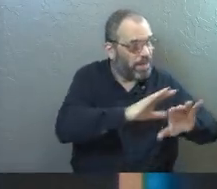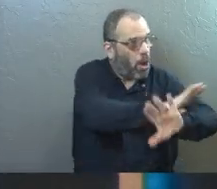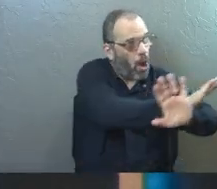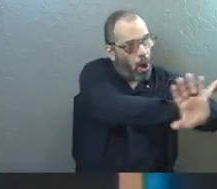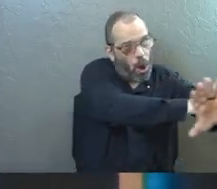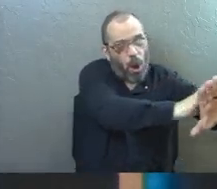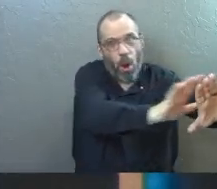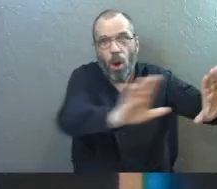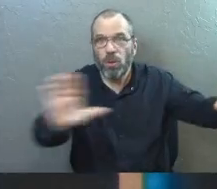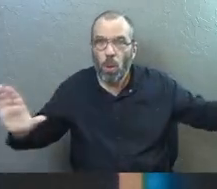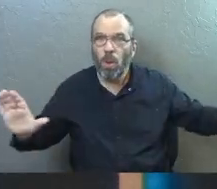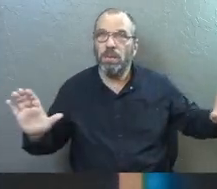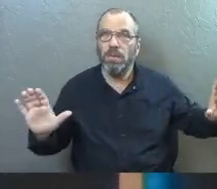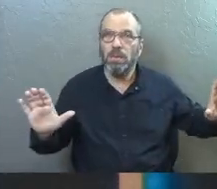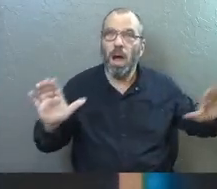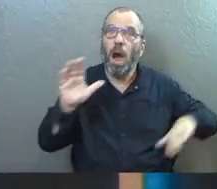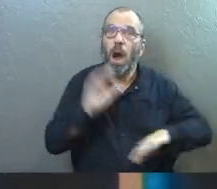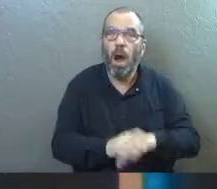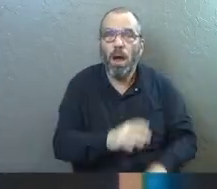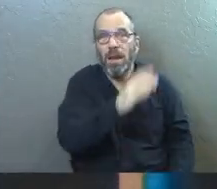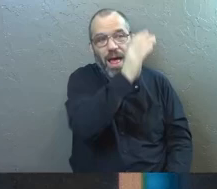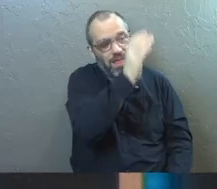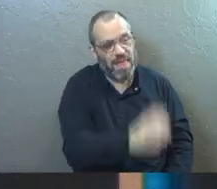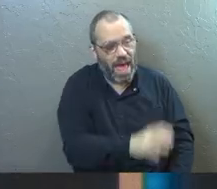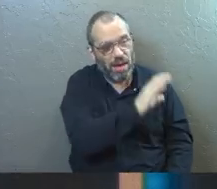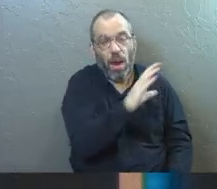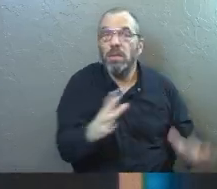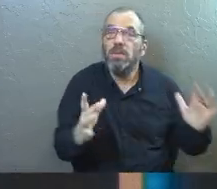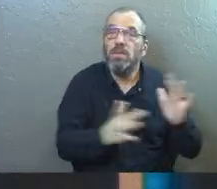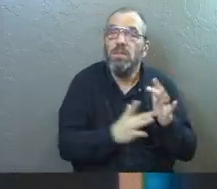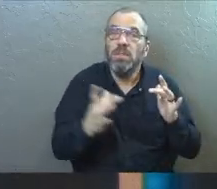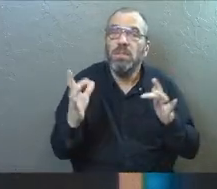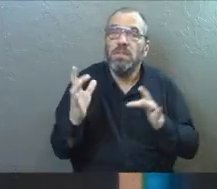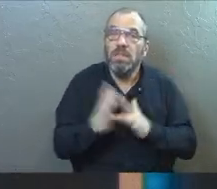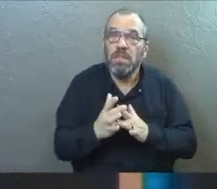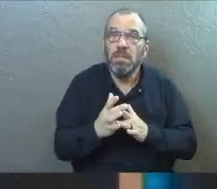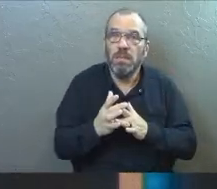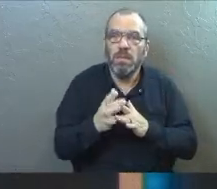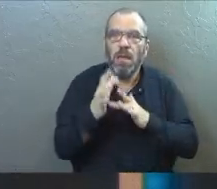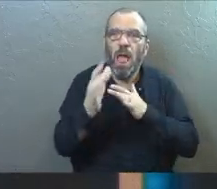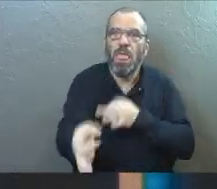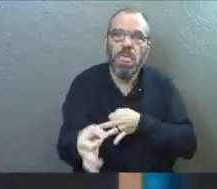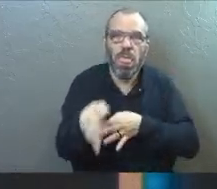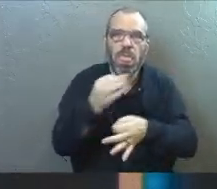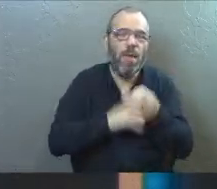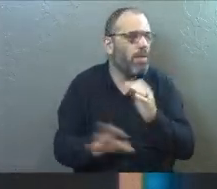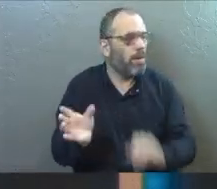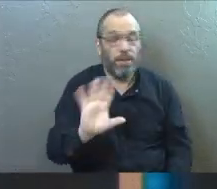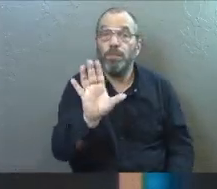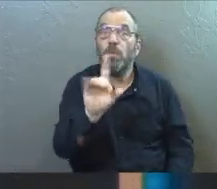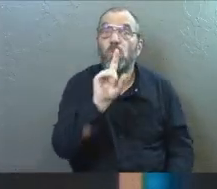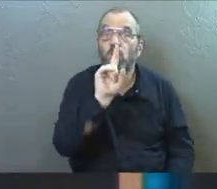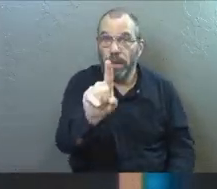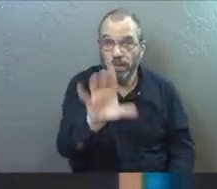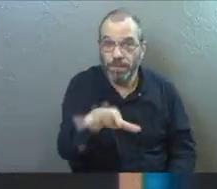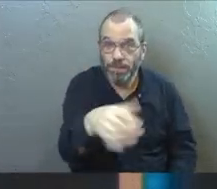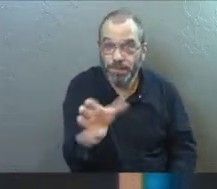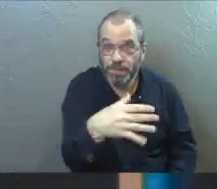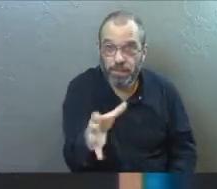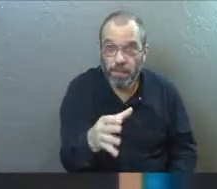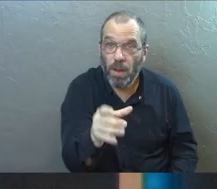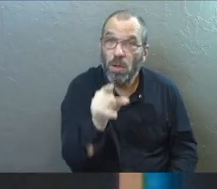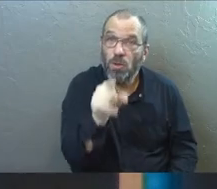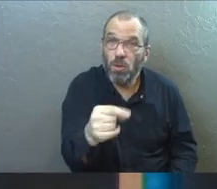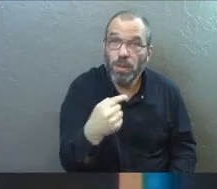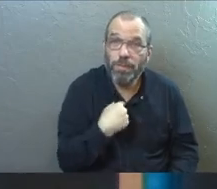our places on the cross. He stepped in when we were supposed to. Here's the reality. We